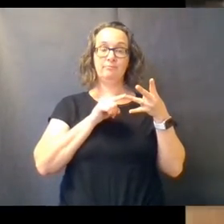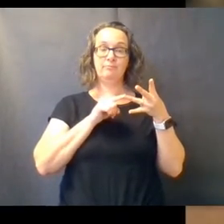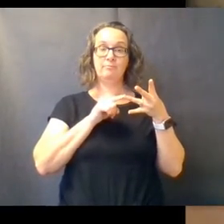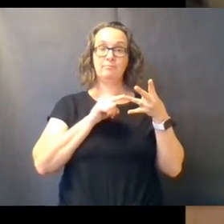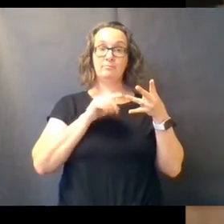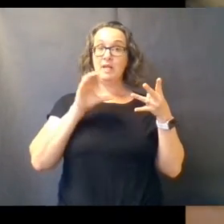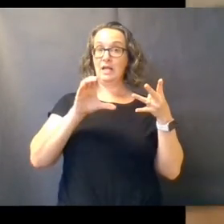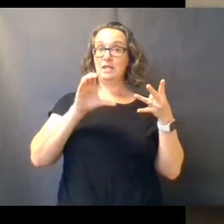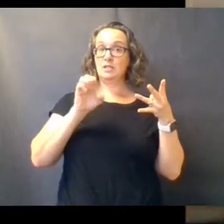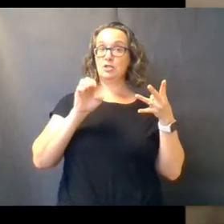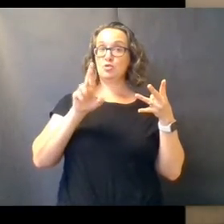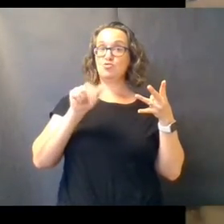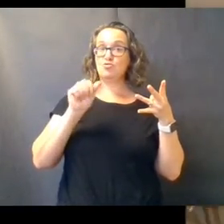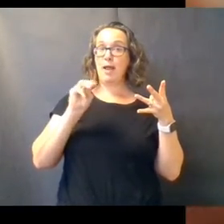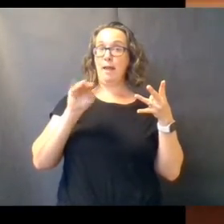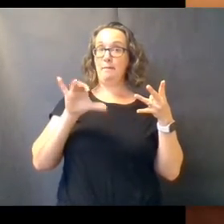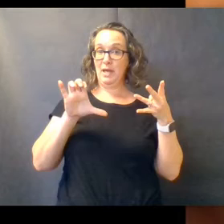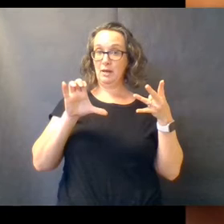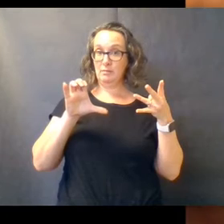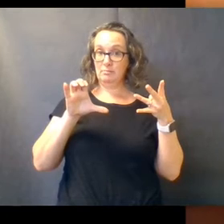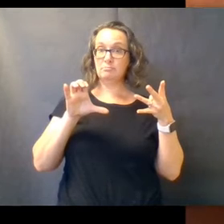The ceramic one